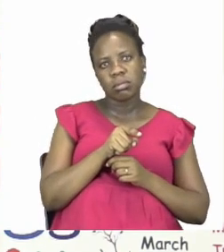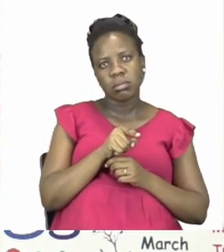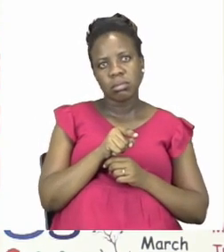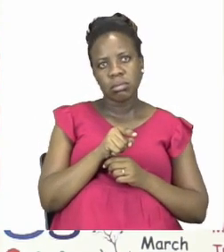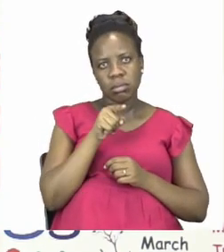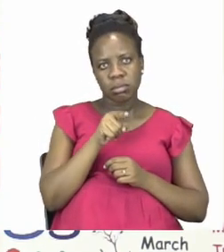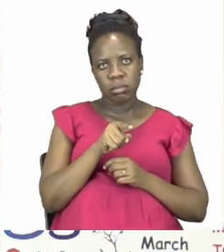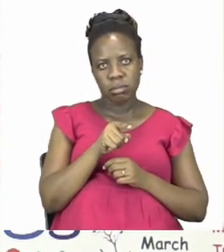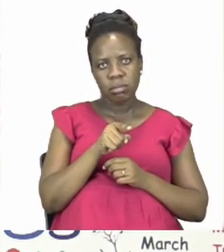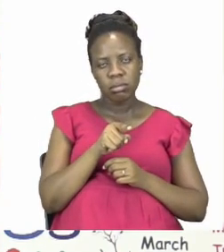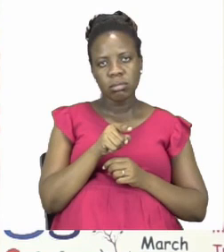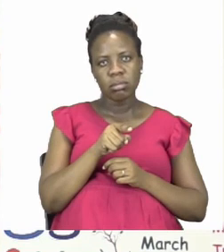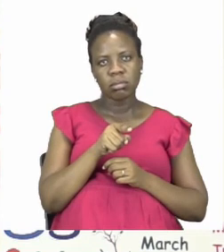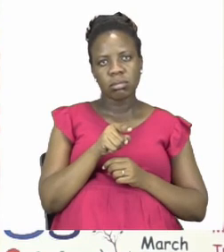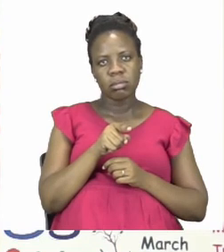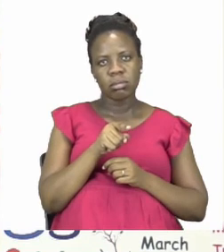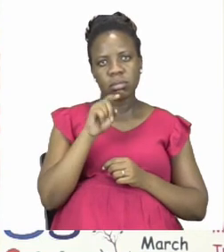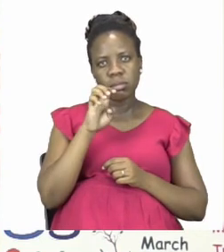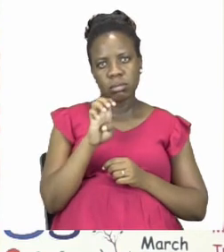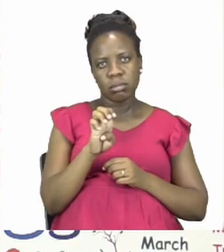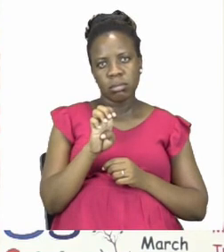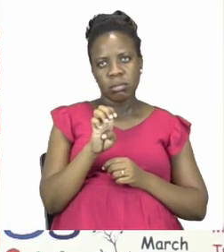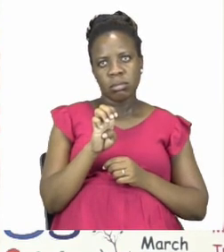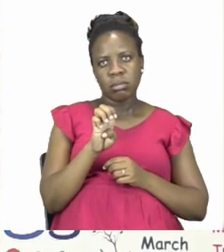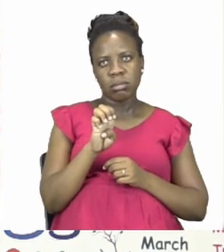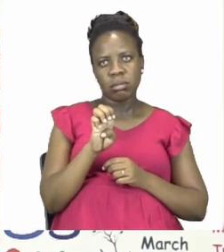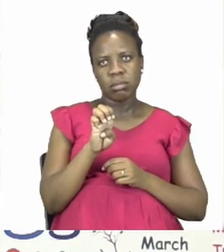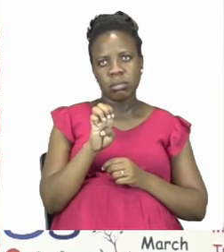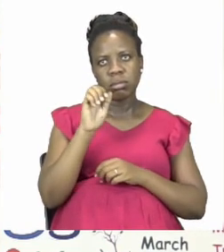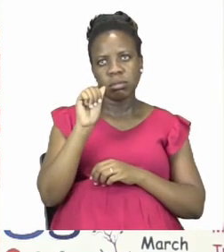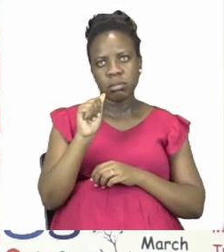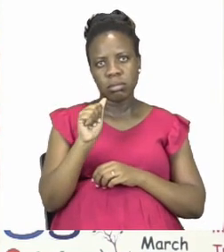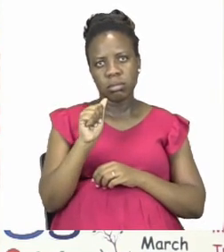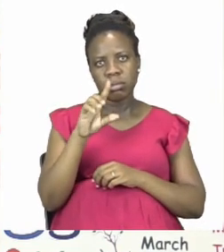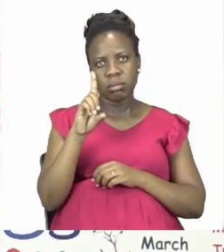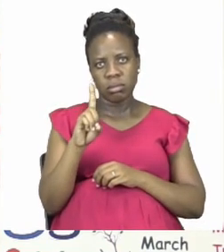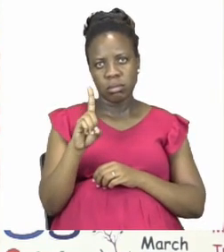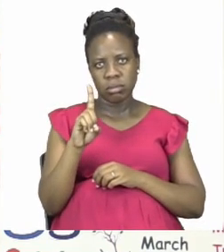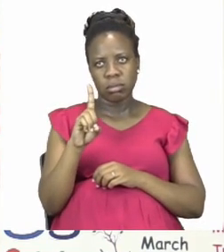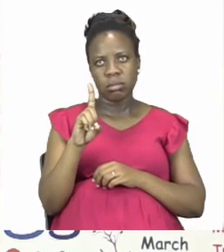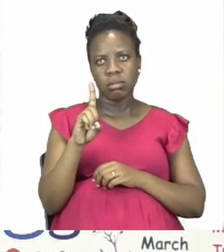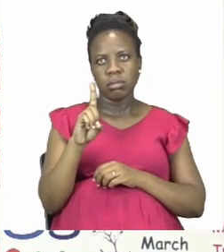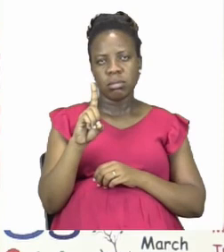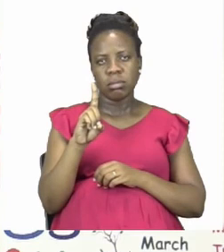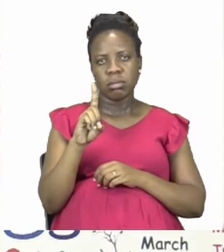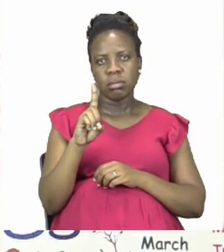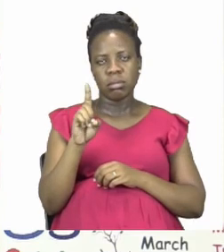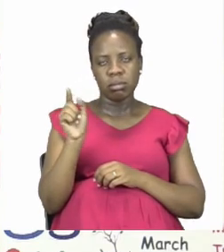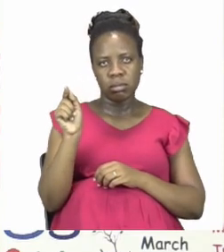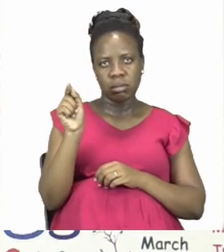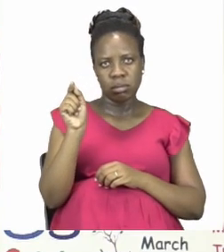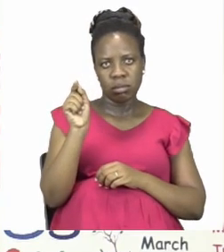we have the letter R. And then right next to it, E, A, and D. There we have it, everyone.